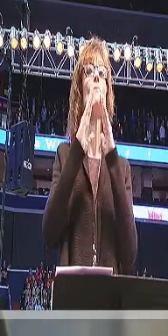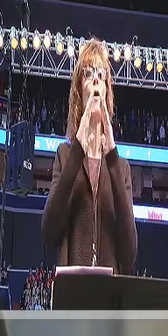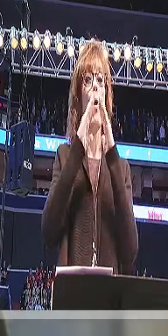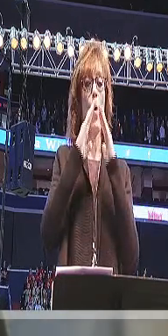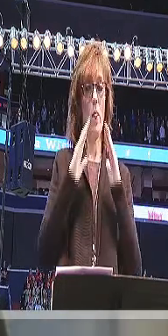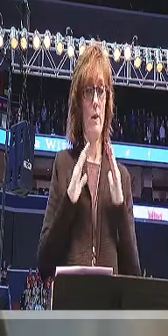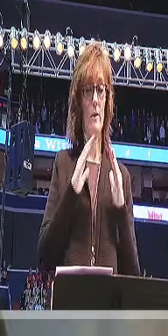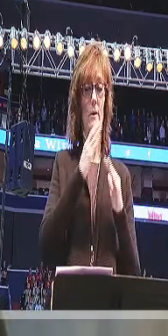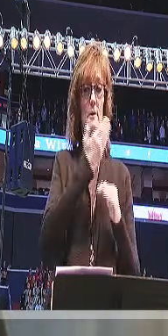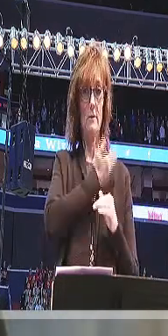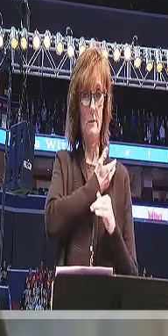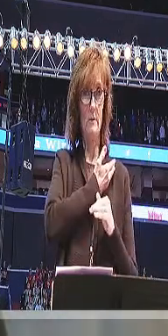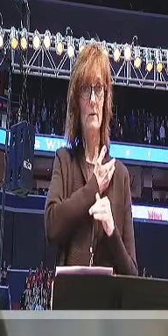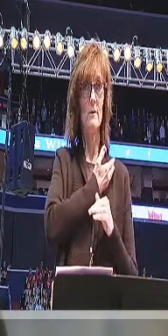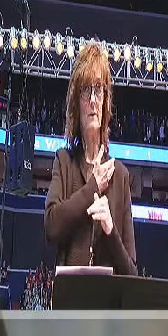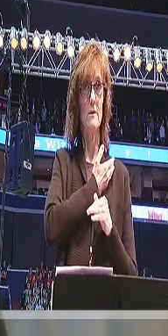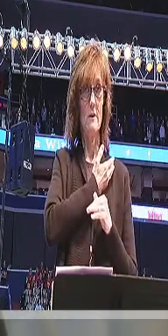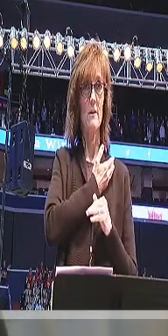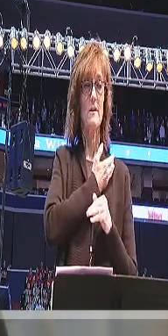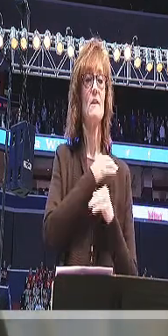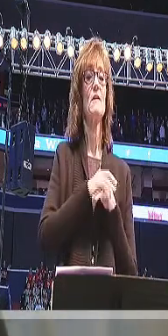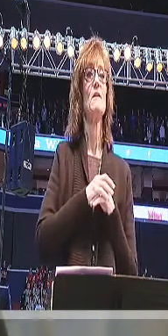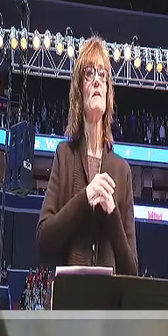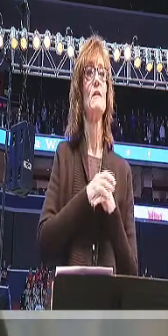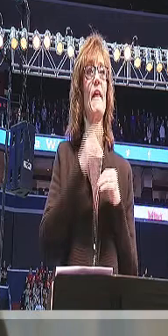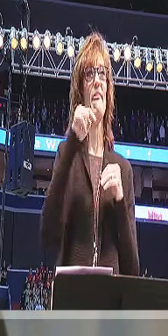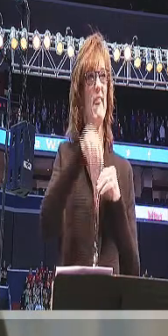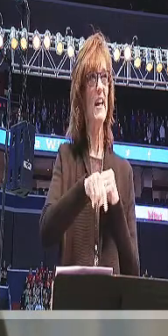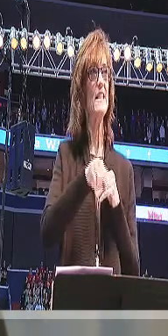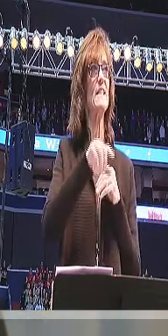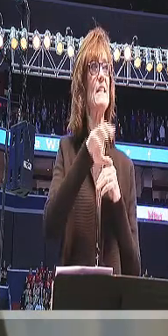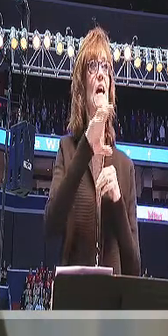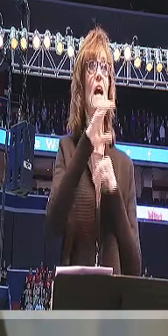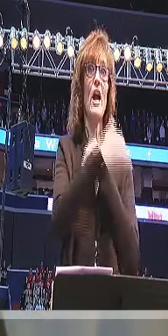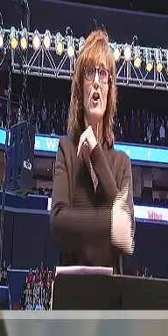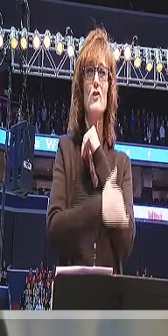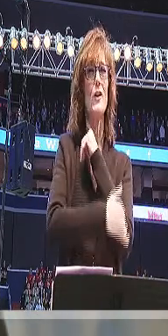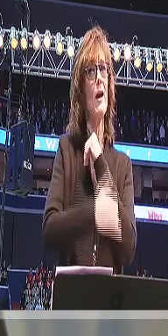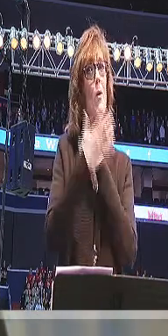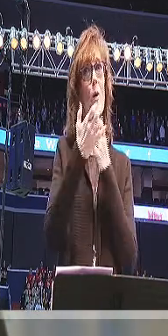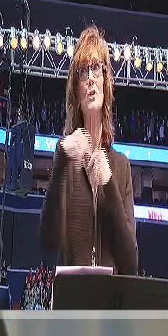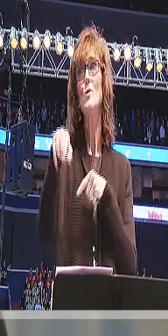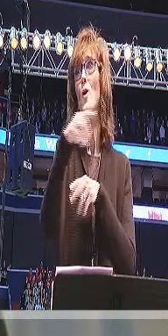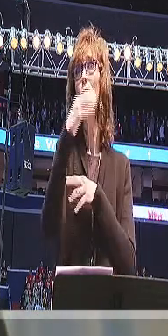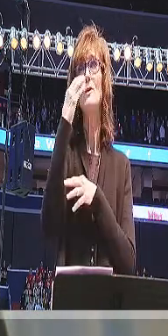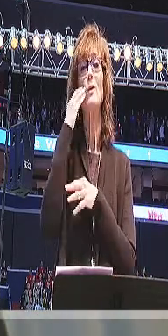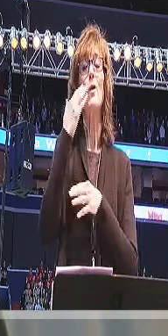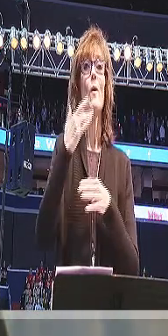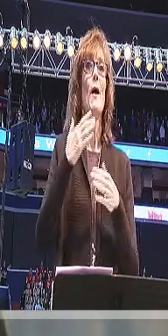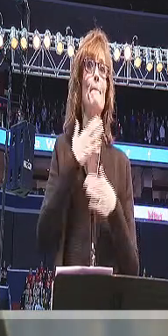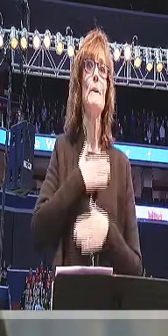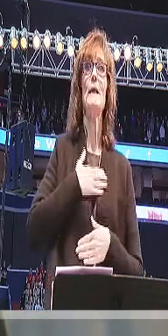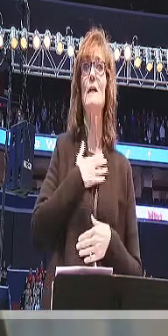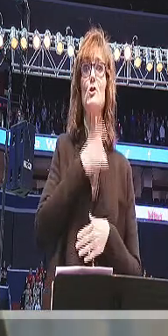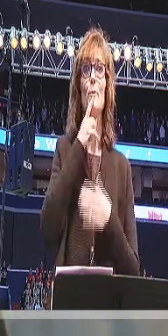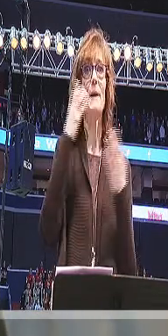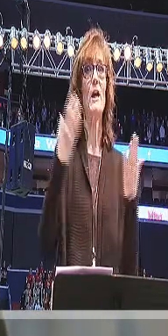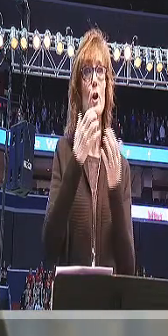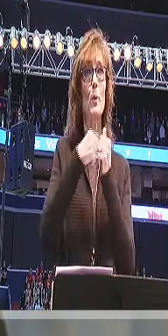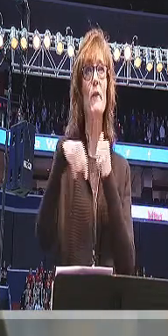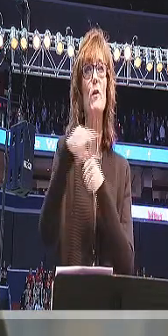country. I want you to know how pleased I am to be with you in the Capital One